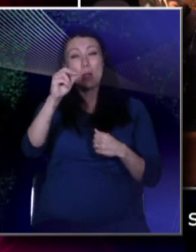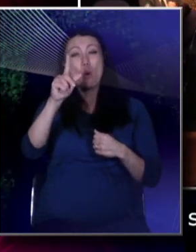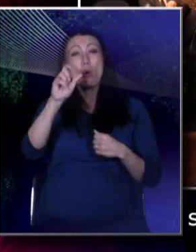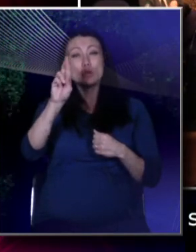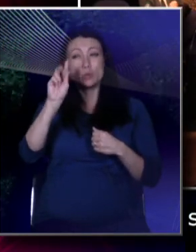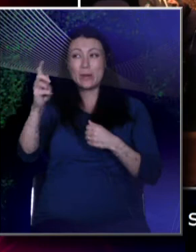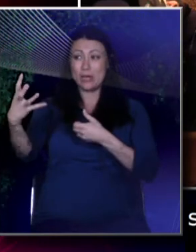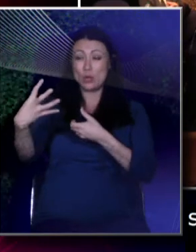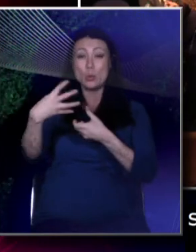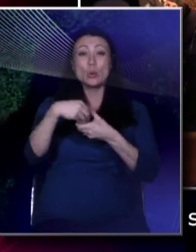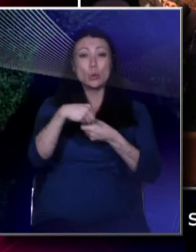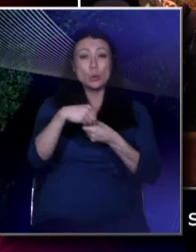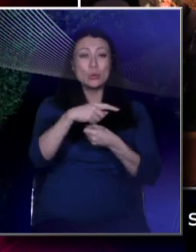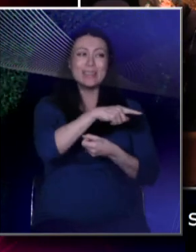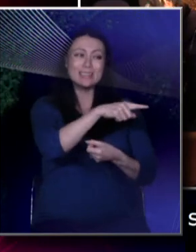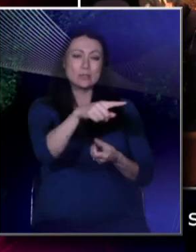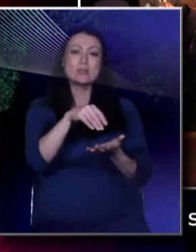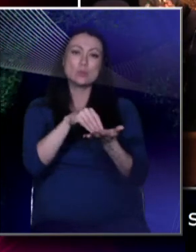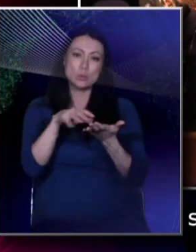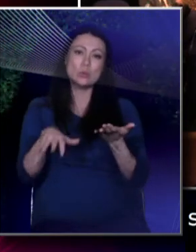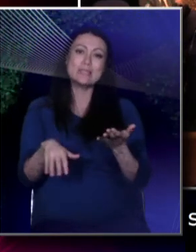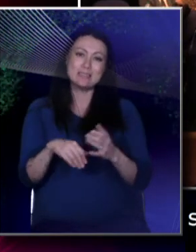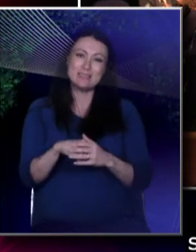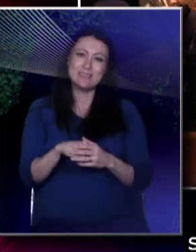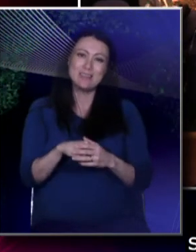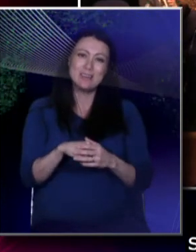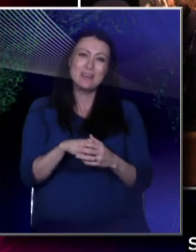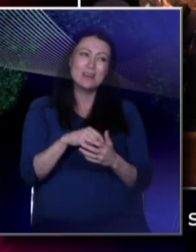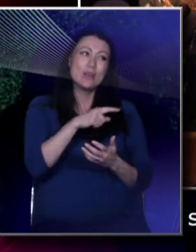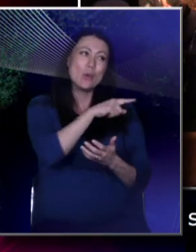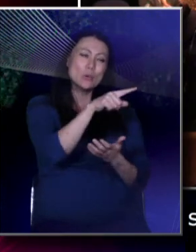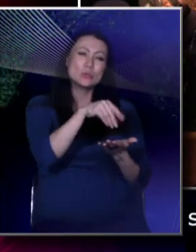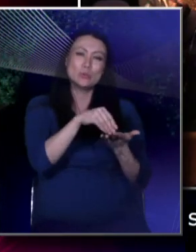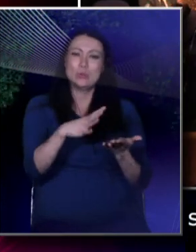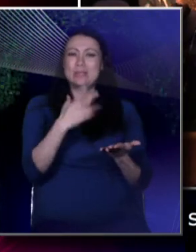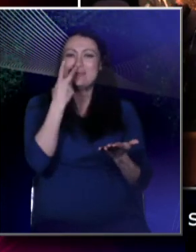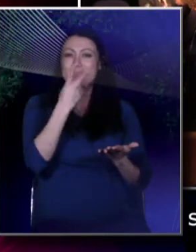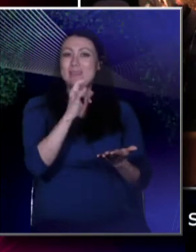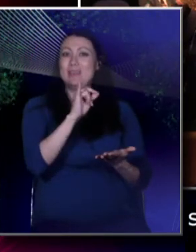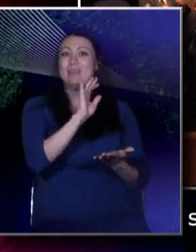to is maybe the students to see where they see a benefit.